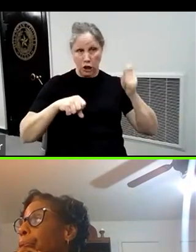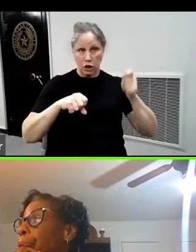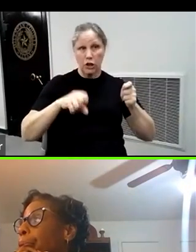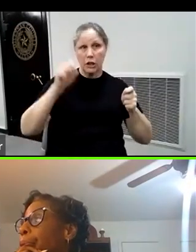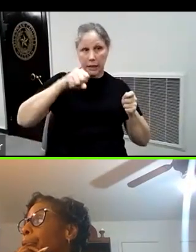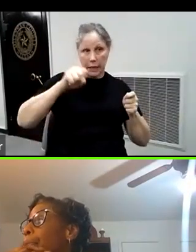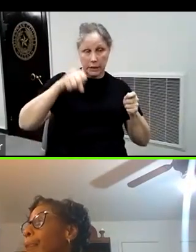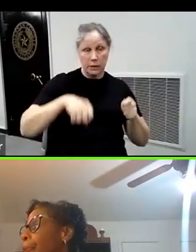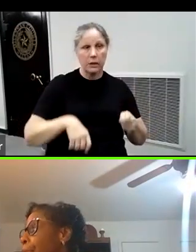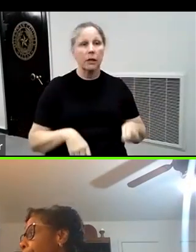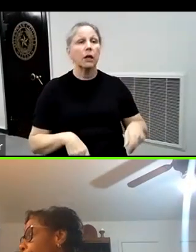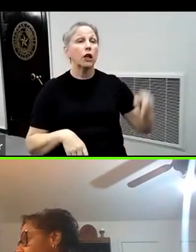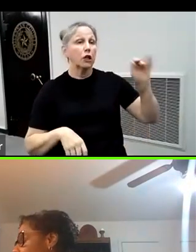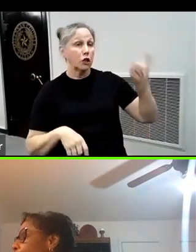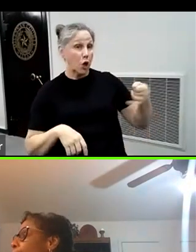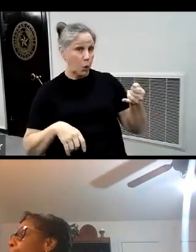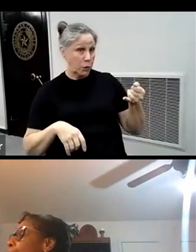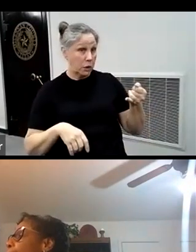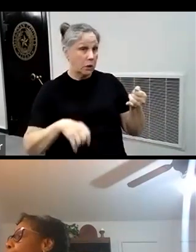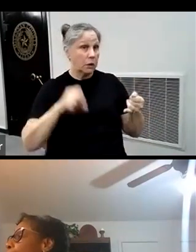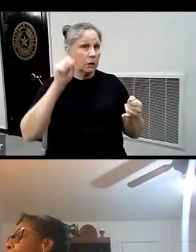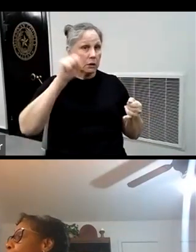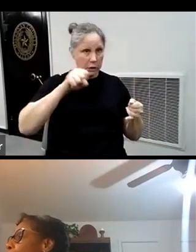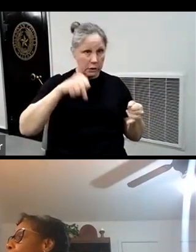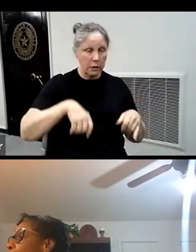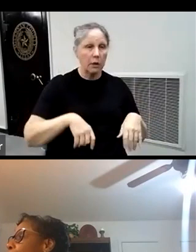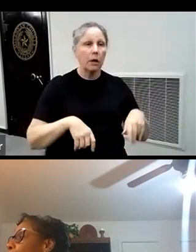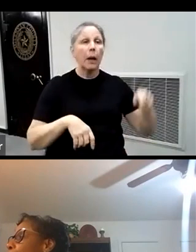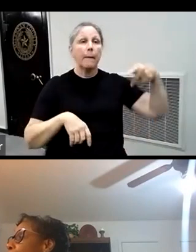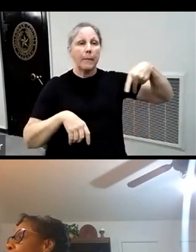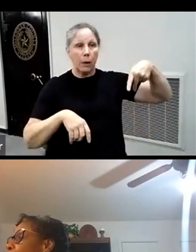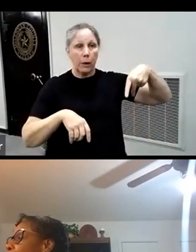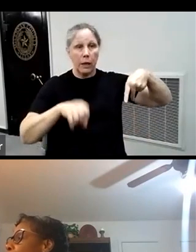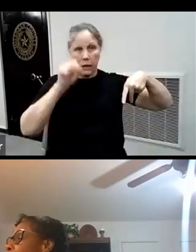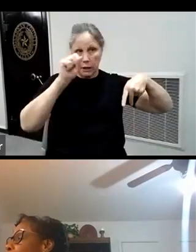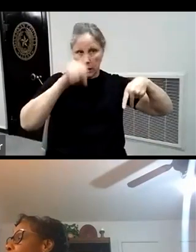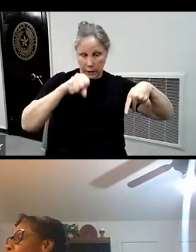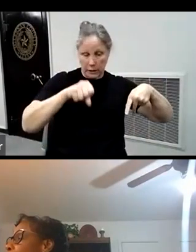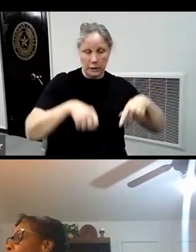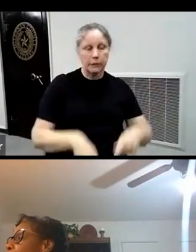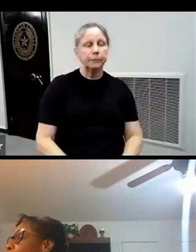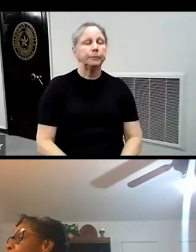Aye. Commissioner Jones, Aye. Commissioner Perry.